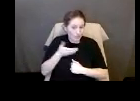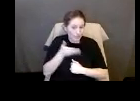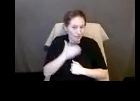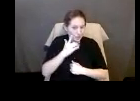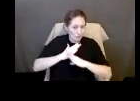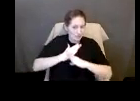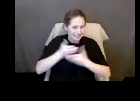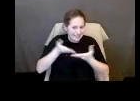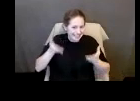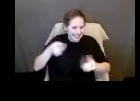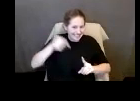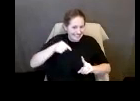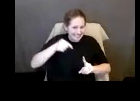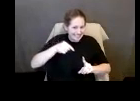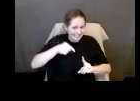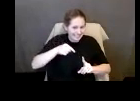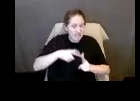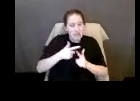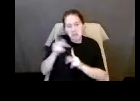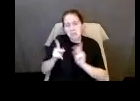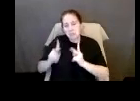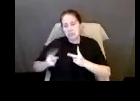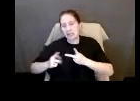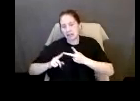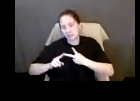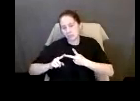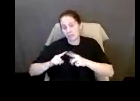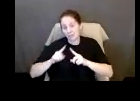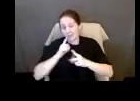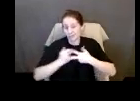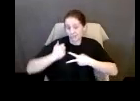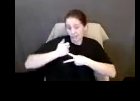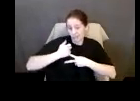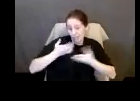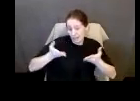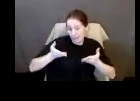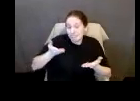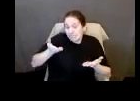the stuff primarily, and then the people secondarily. I don't know. It's a possibility.